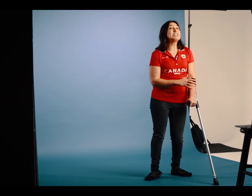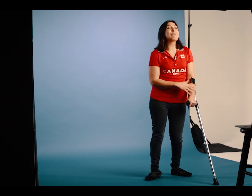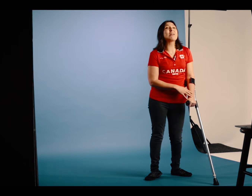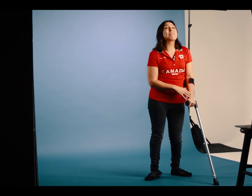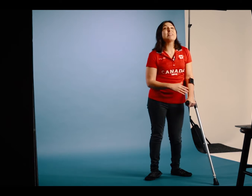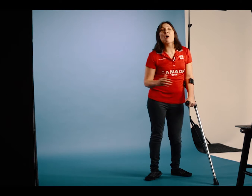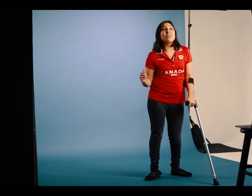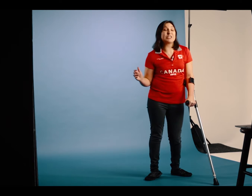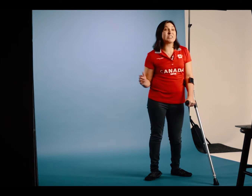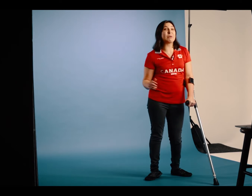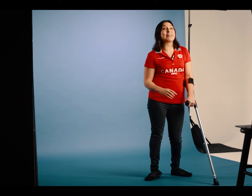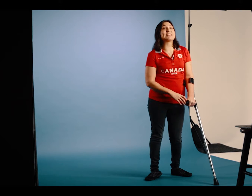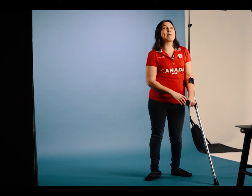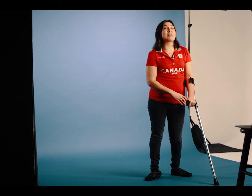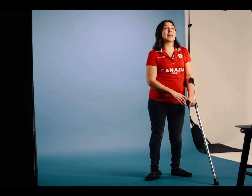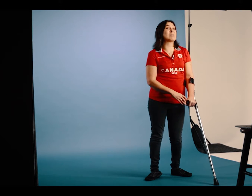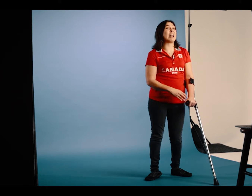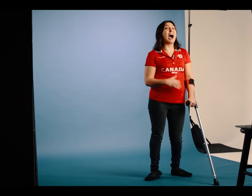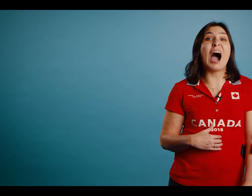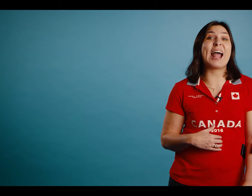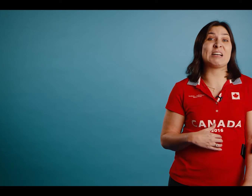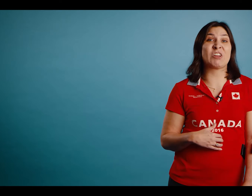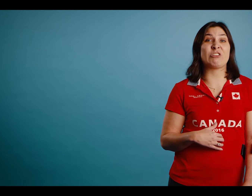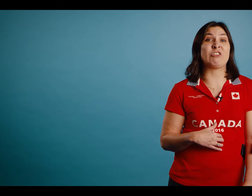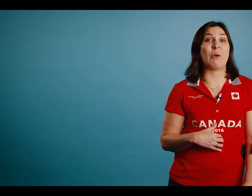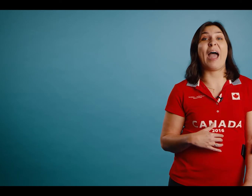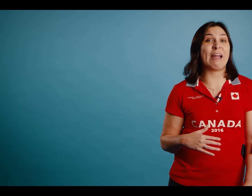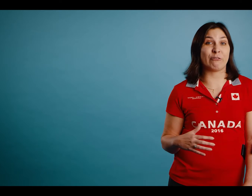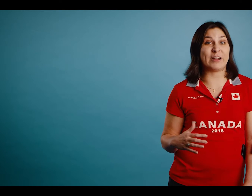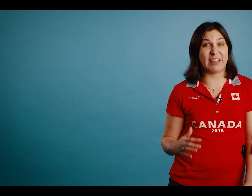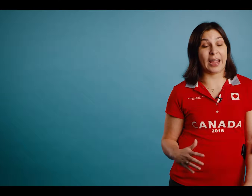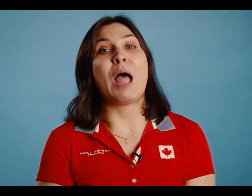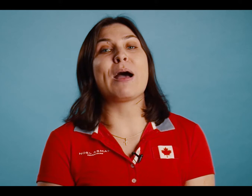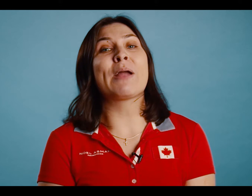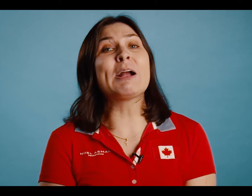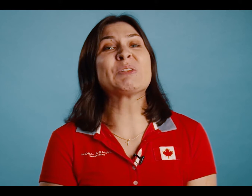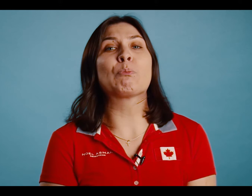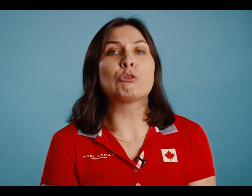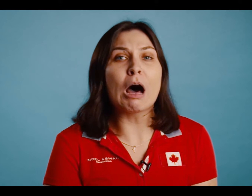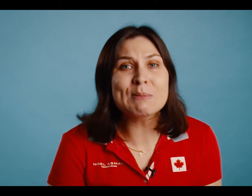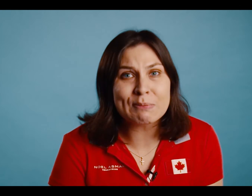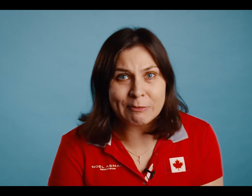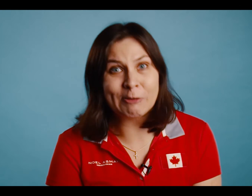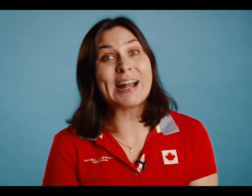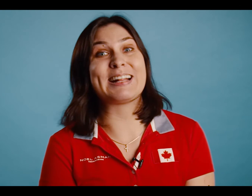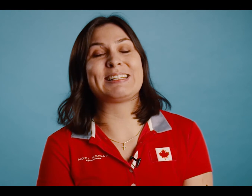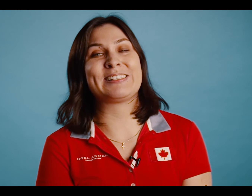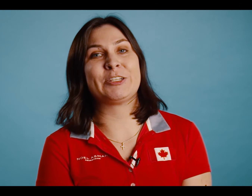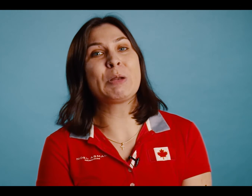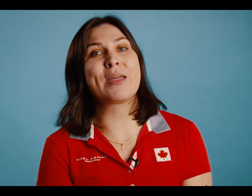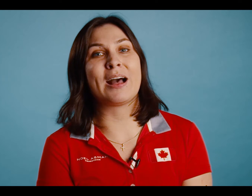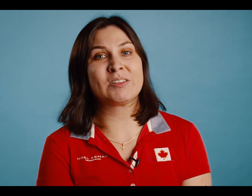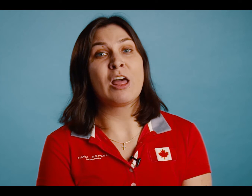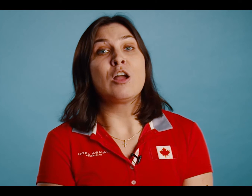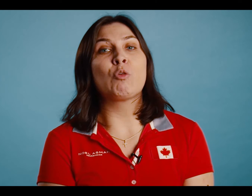And then she won't even know that she's doing the same things that I asked her to do every day. And my parents are probably regretting that